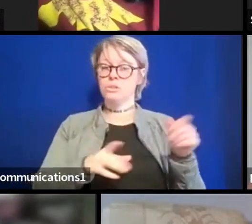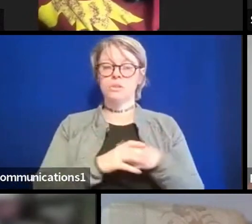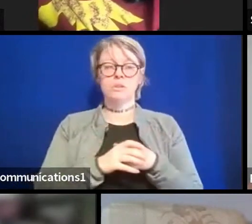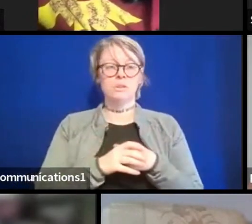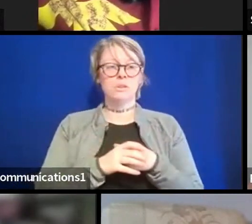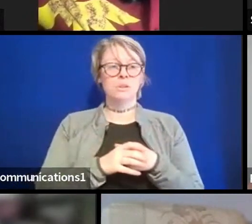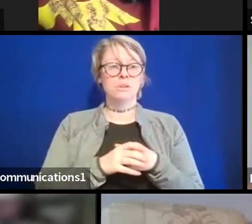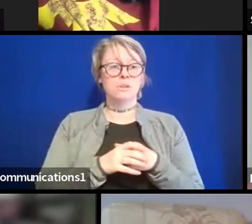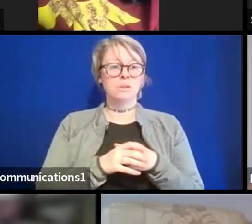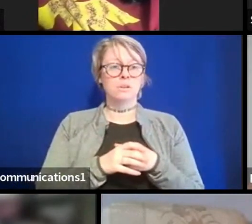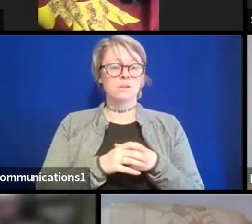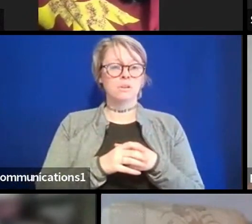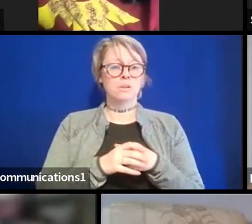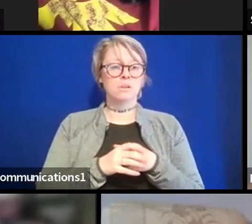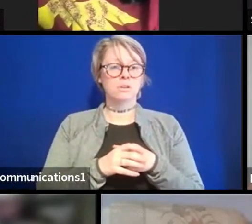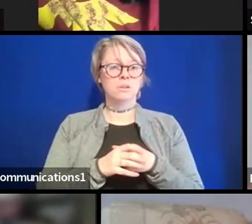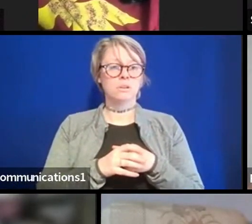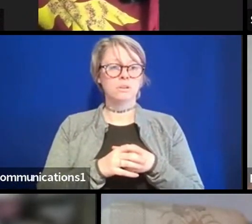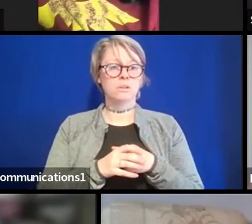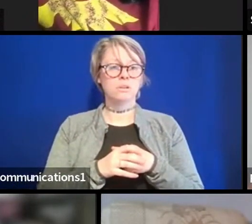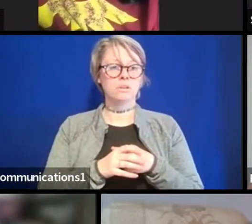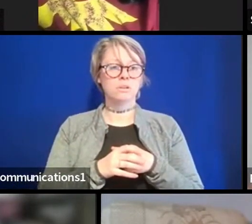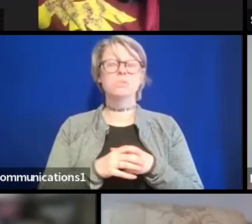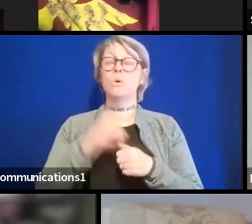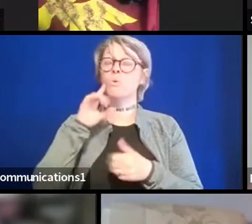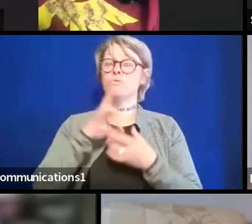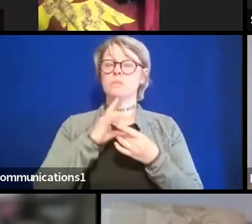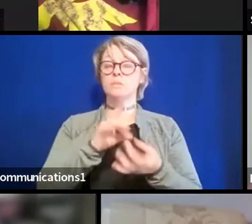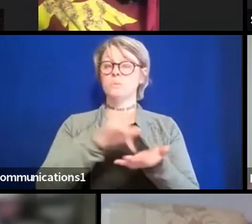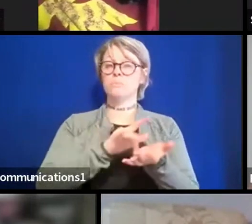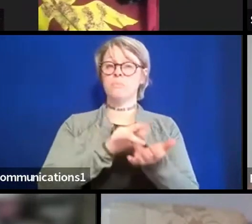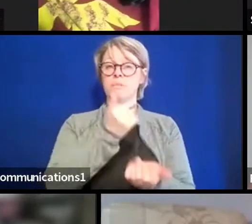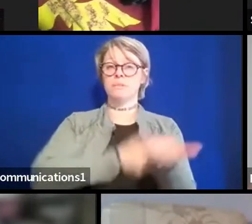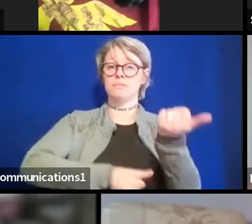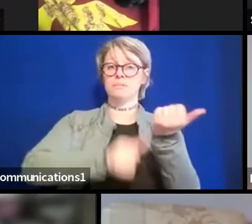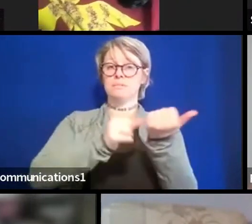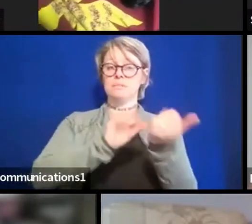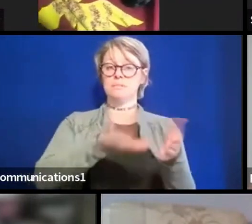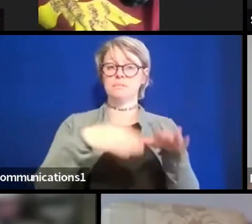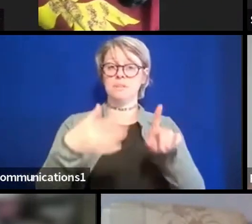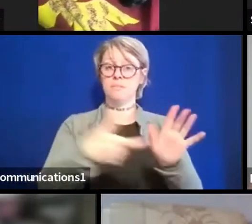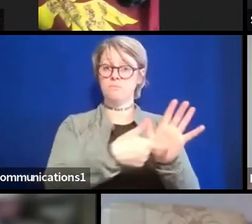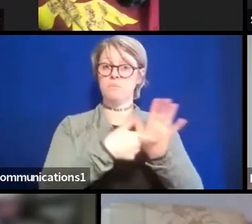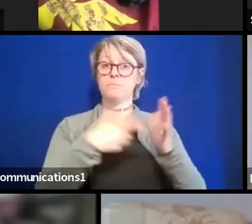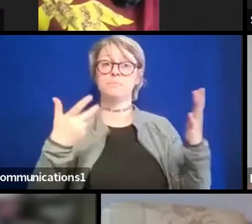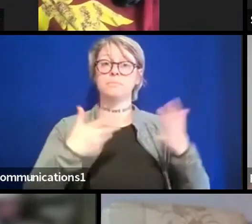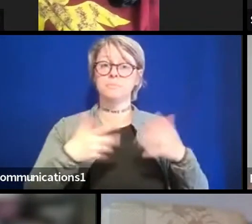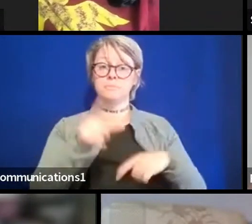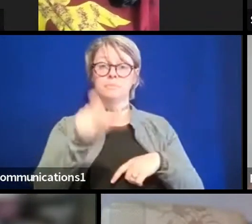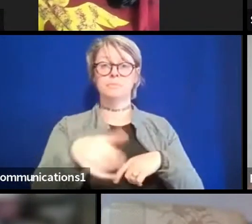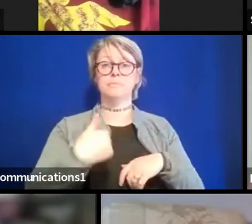MAiD, which is what it's called, medical assistance in dying. The requirement for MAiD is that you have to